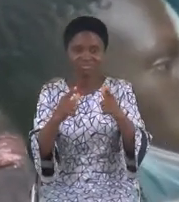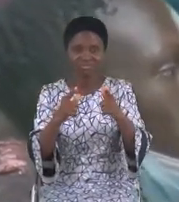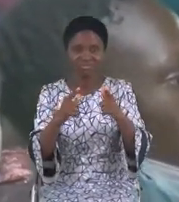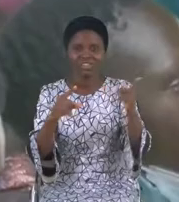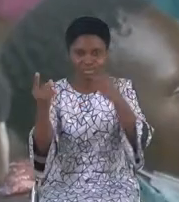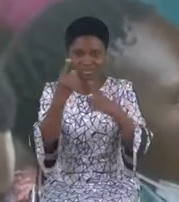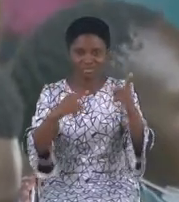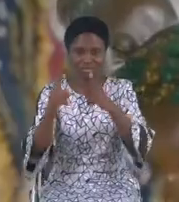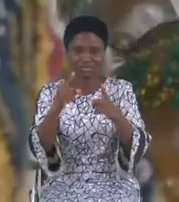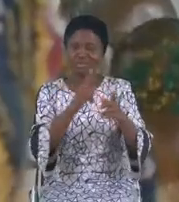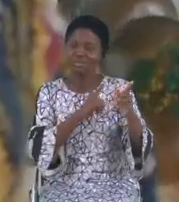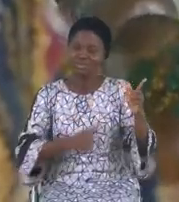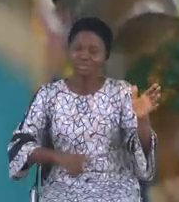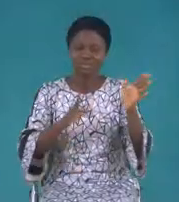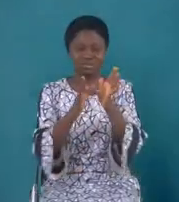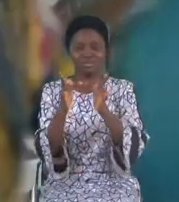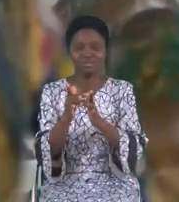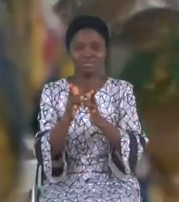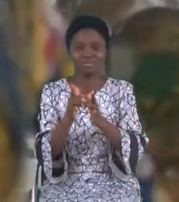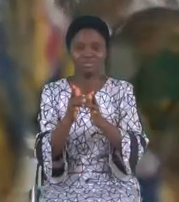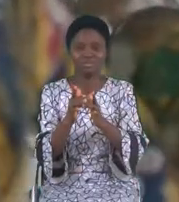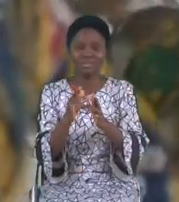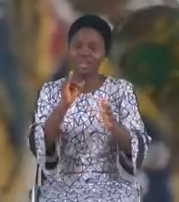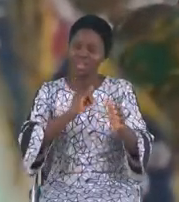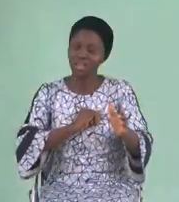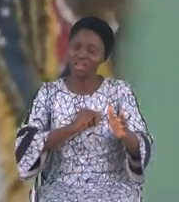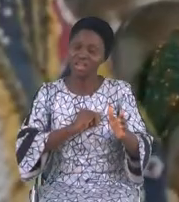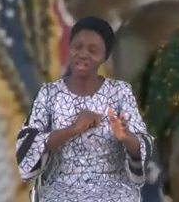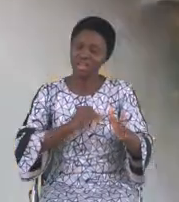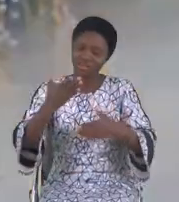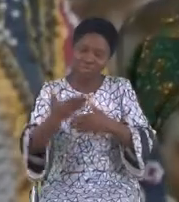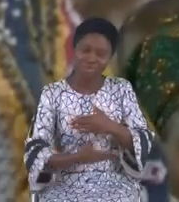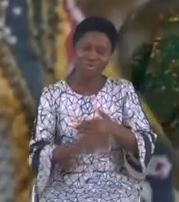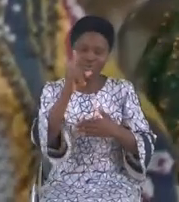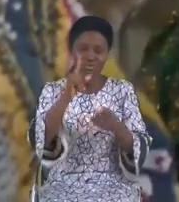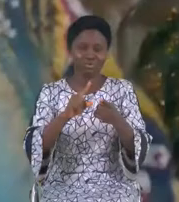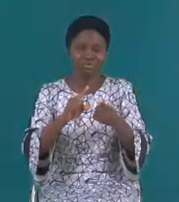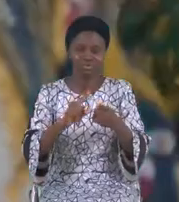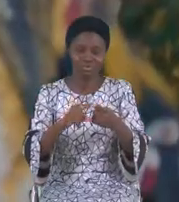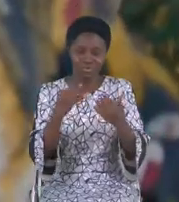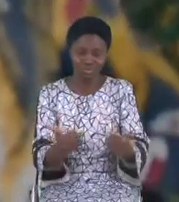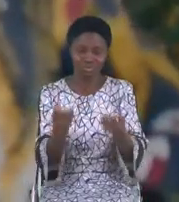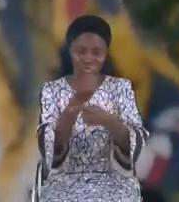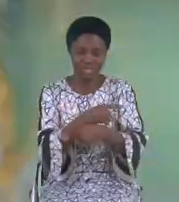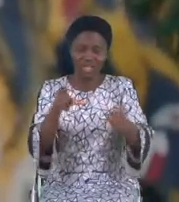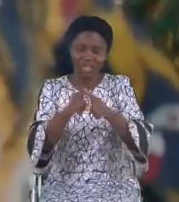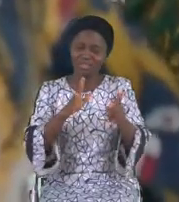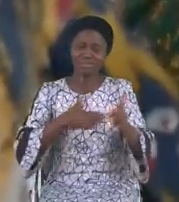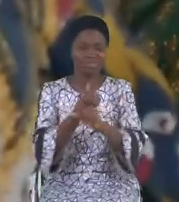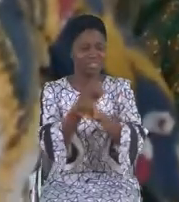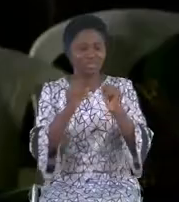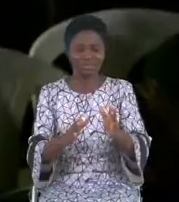receive you today as my savior i receive you today as my